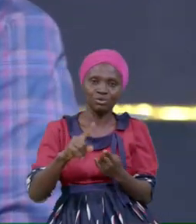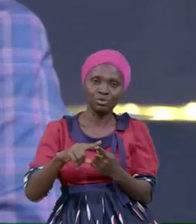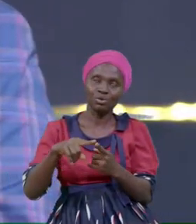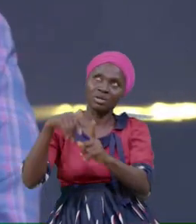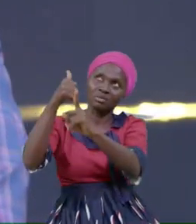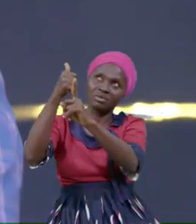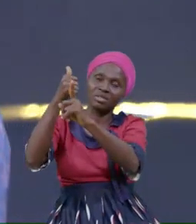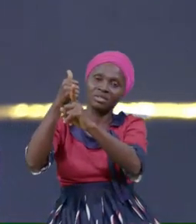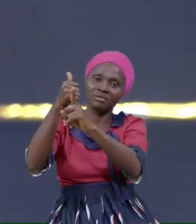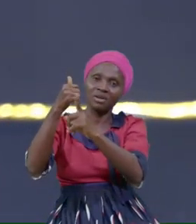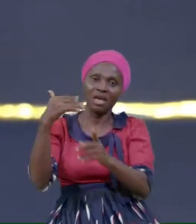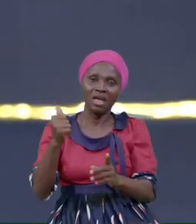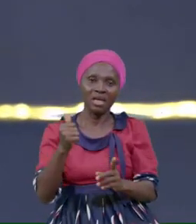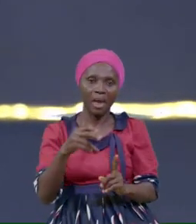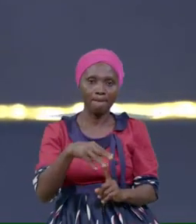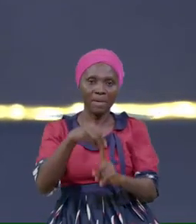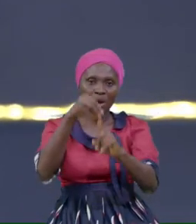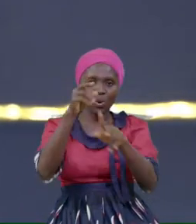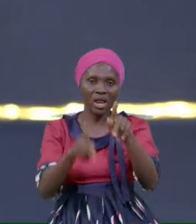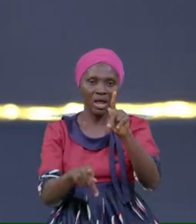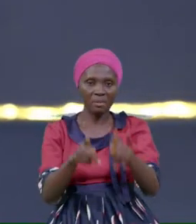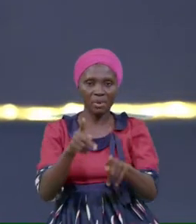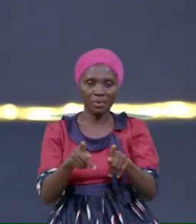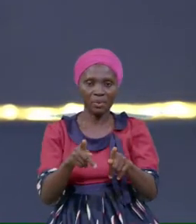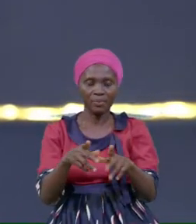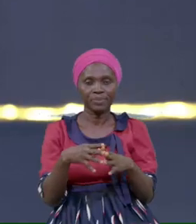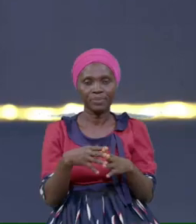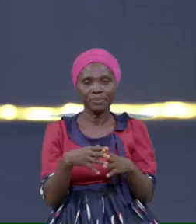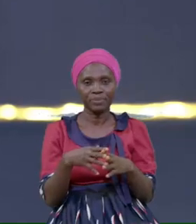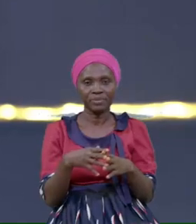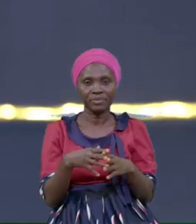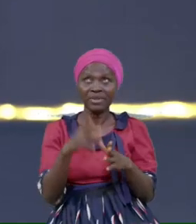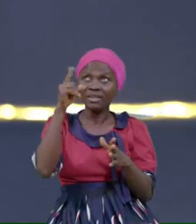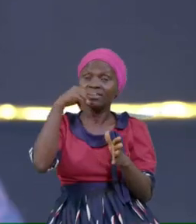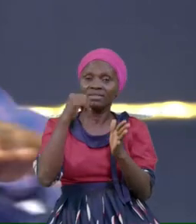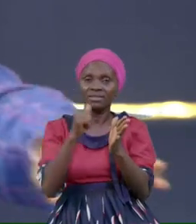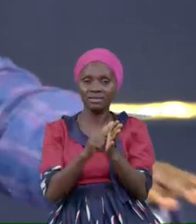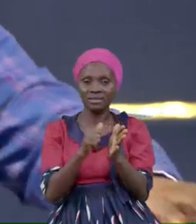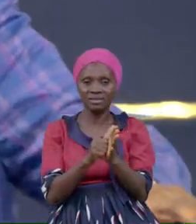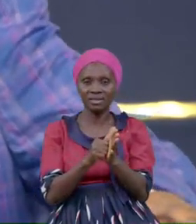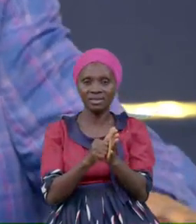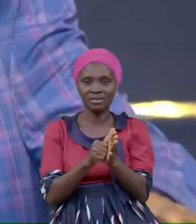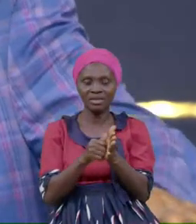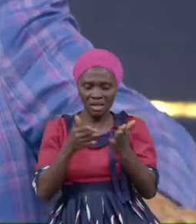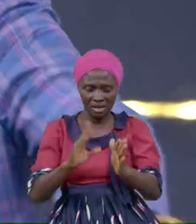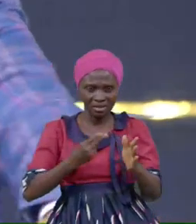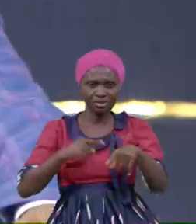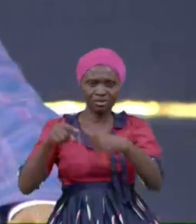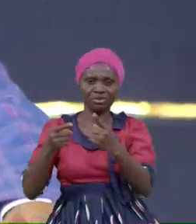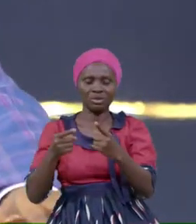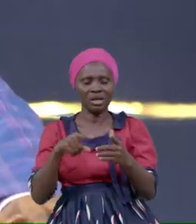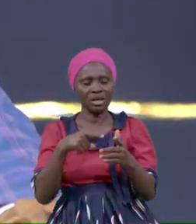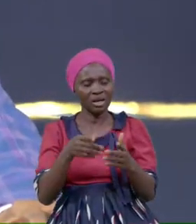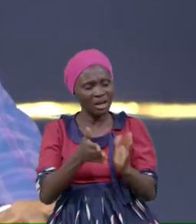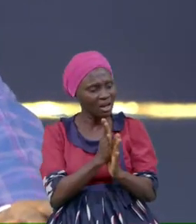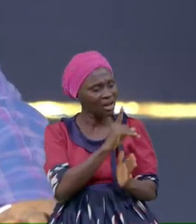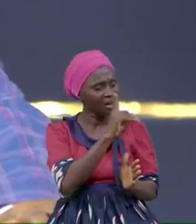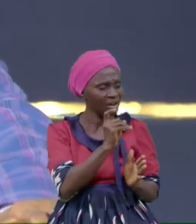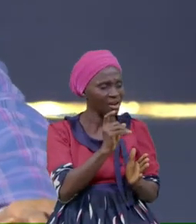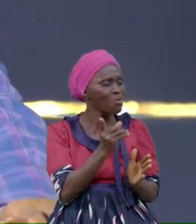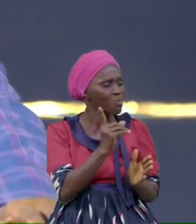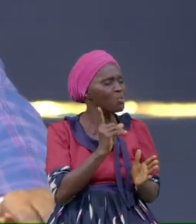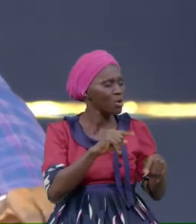peculiar people. You see, let's go. I said, where? I'd like to know where I'm going before I stand up. Let's